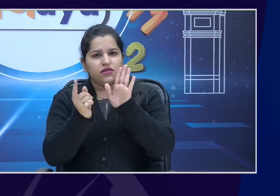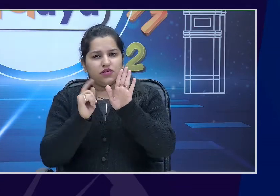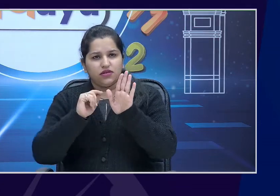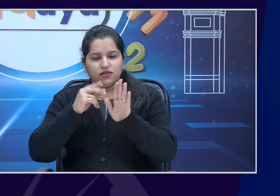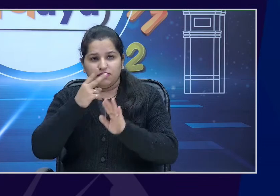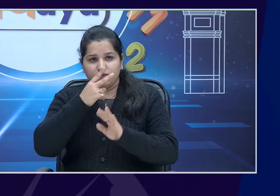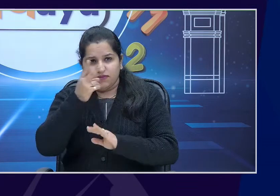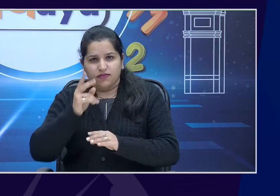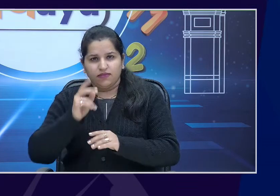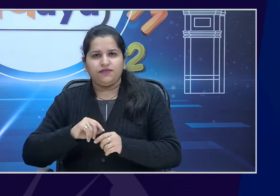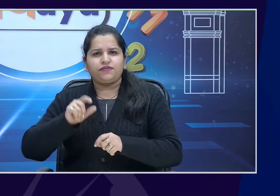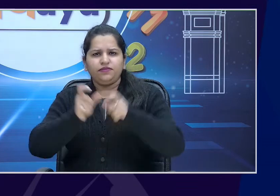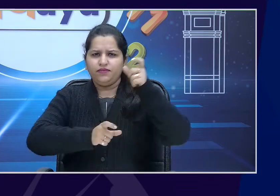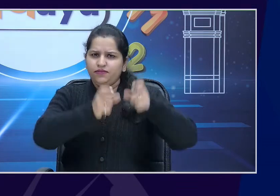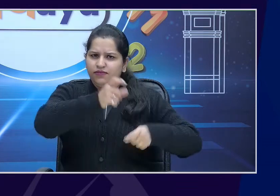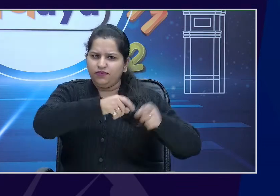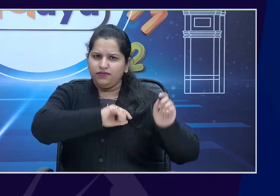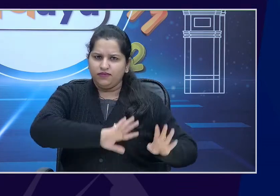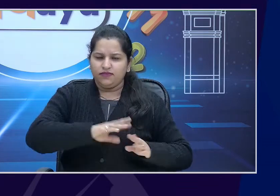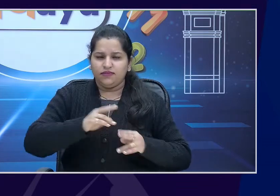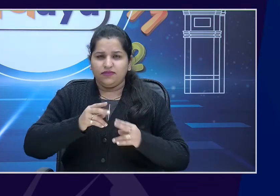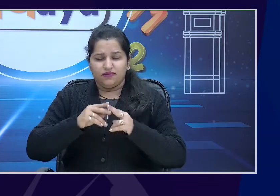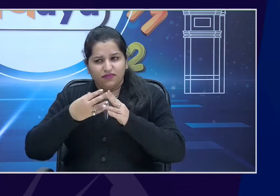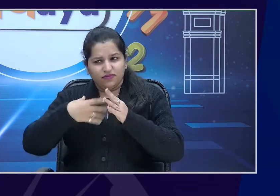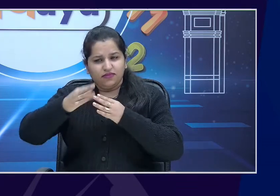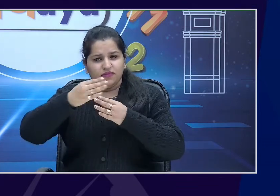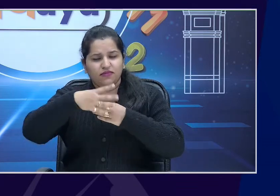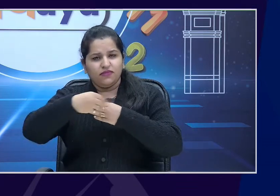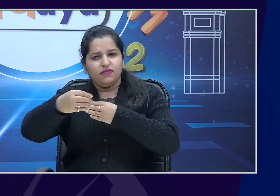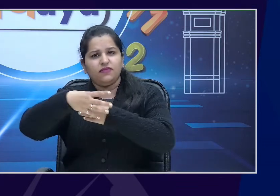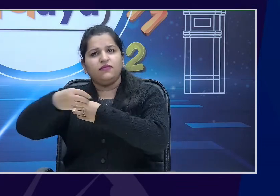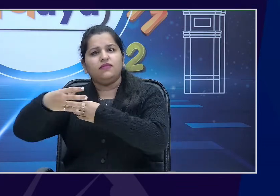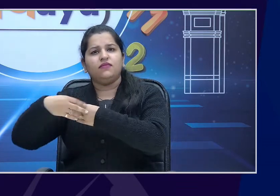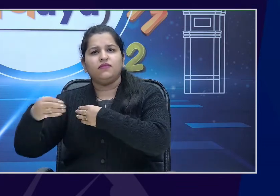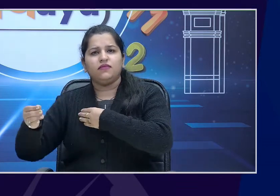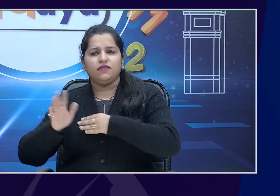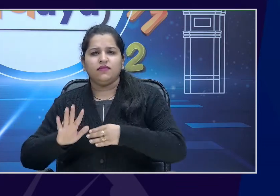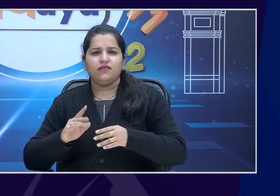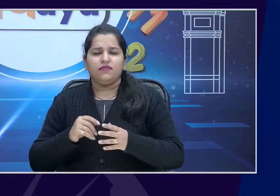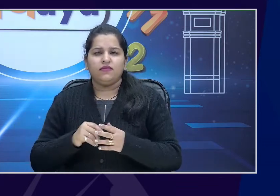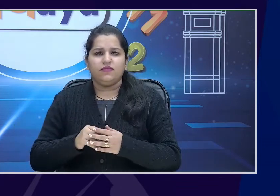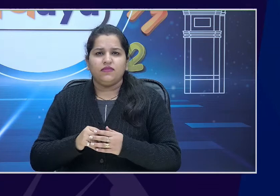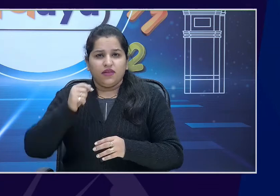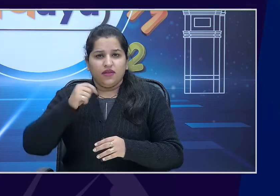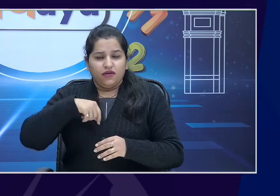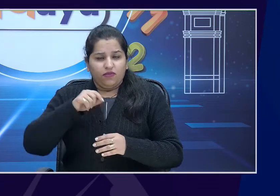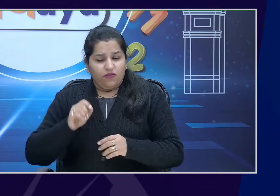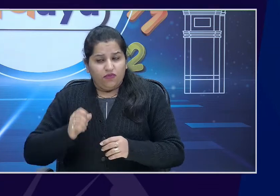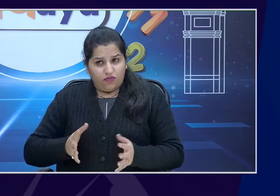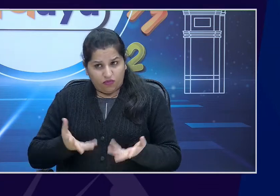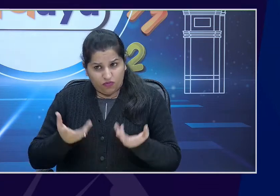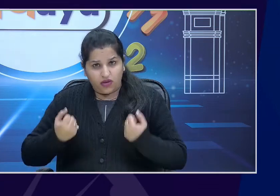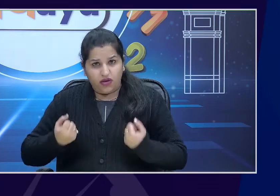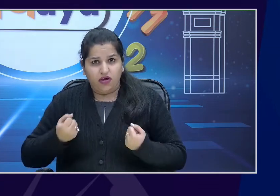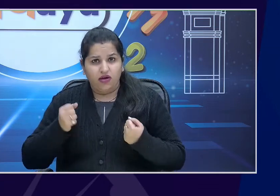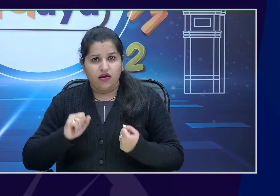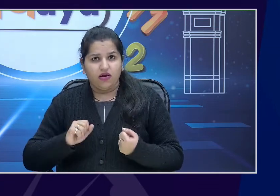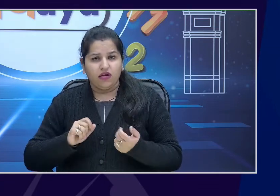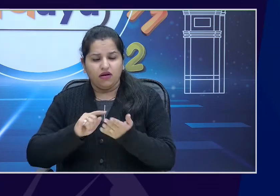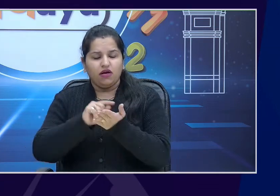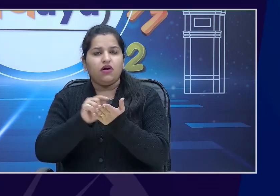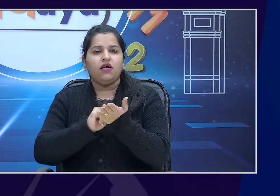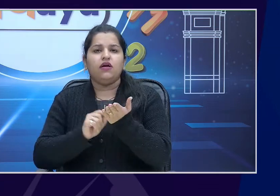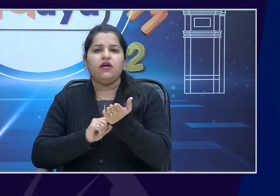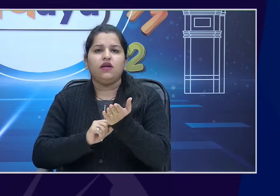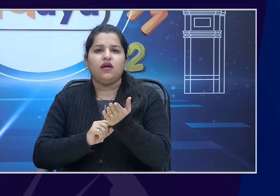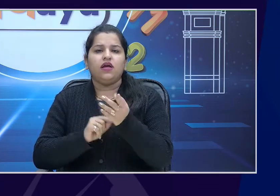of persons whom we want to send an invitation. Okay. Now this is we can write it in order, write